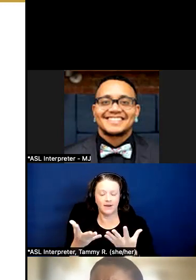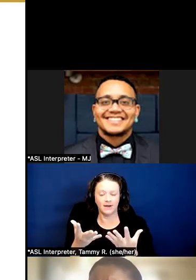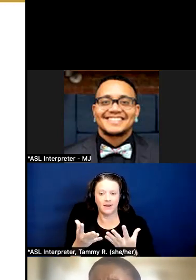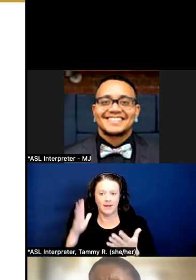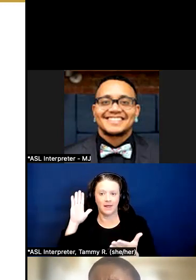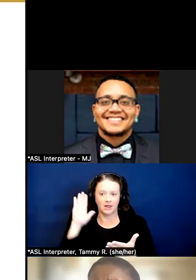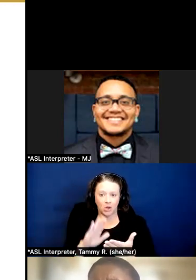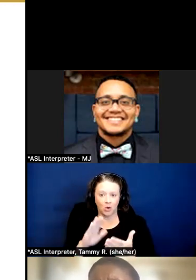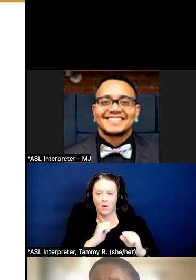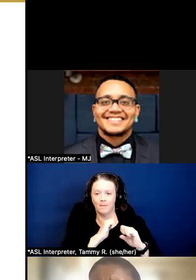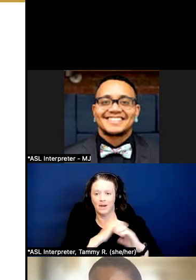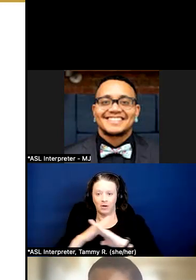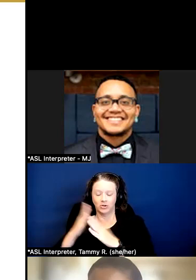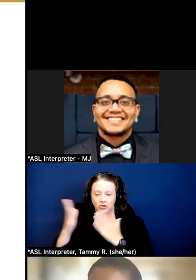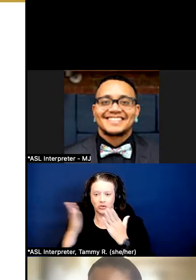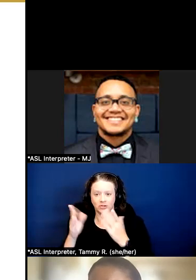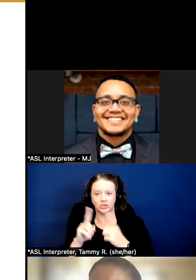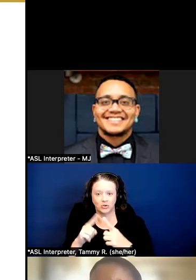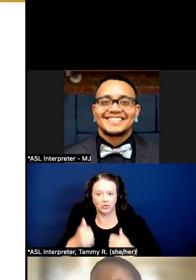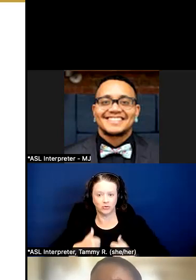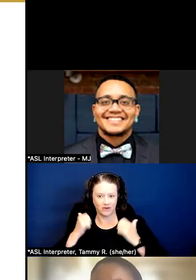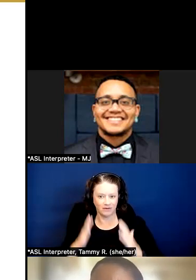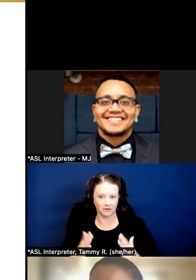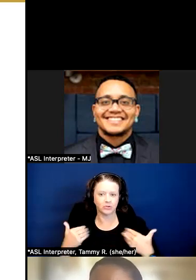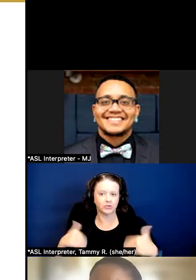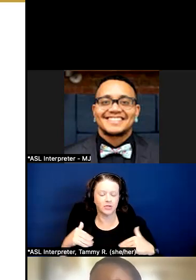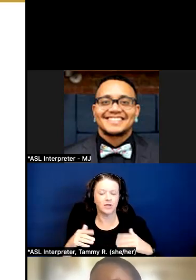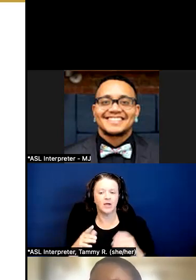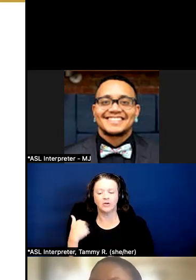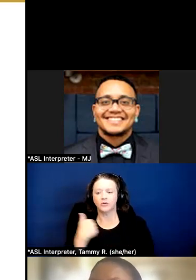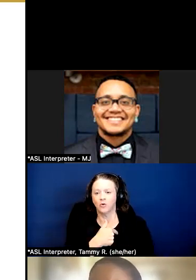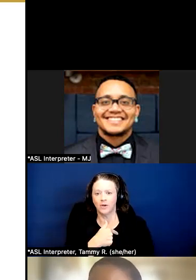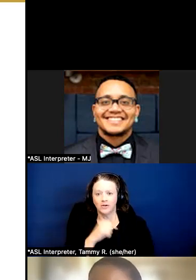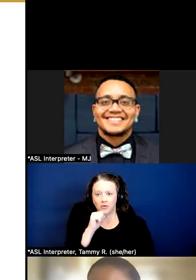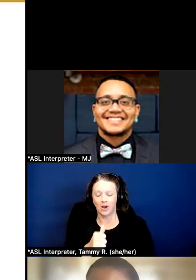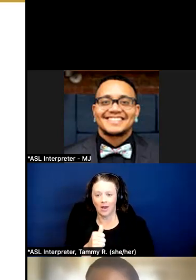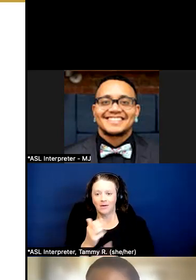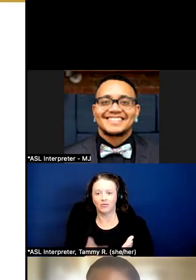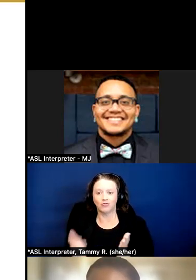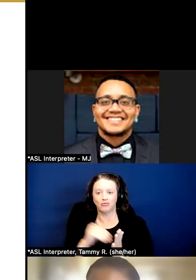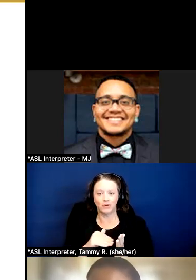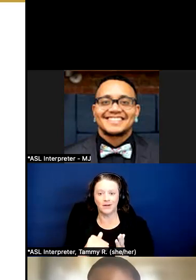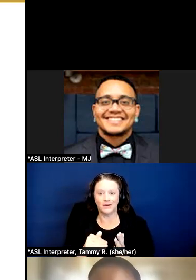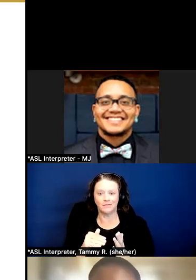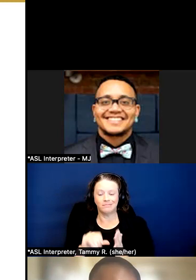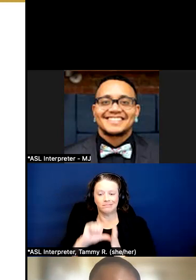low barrier services to survivors so that we do not recreate